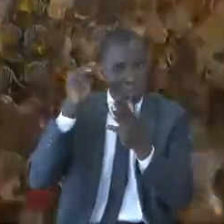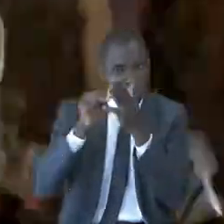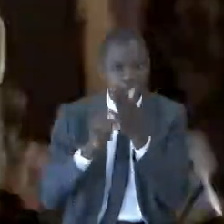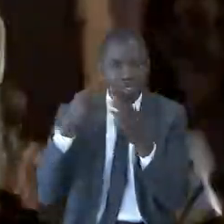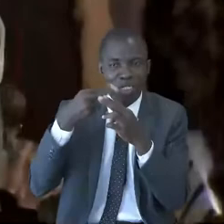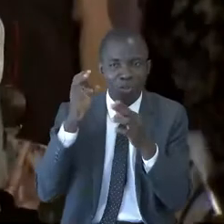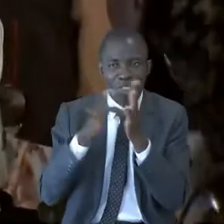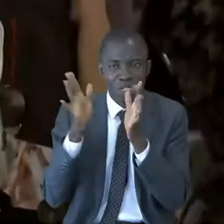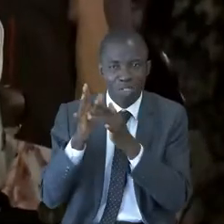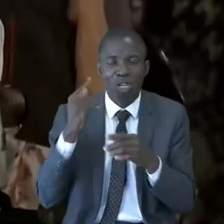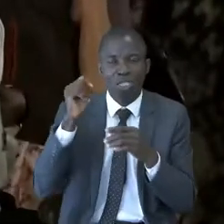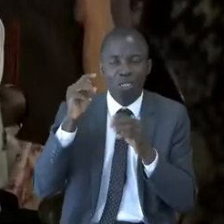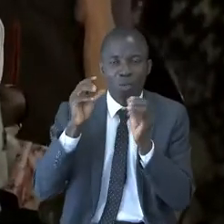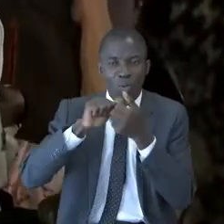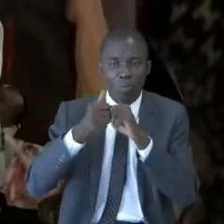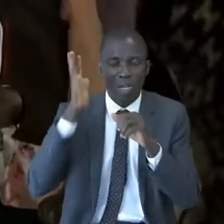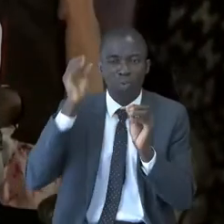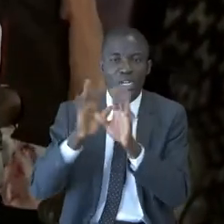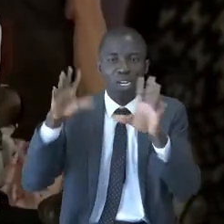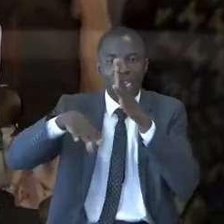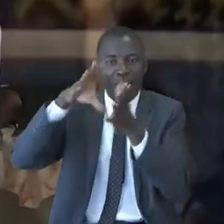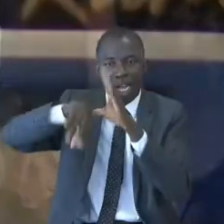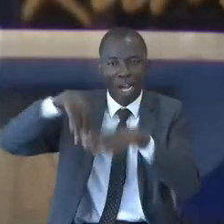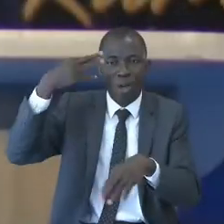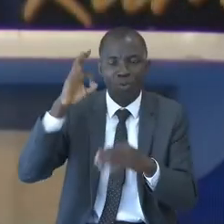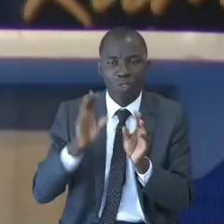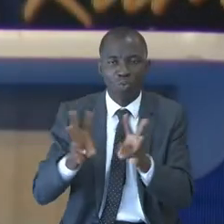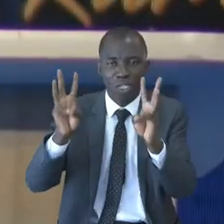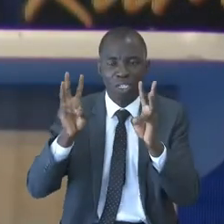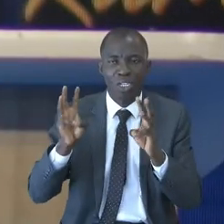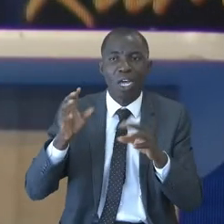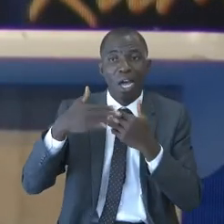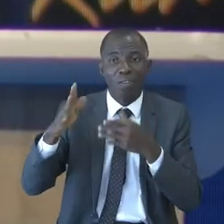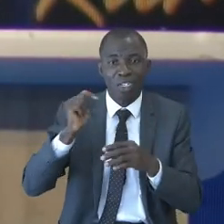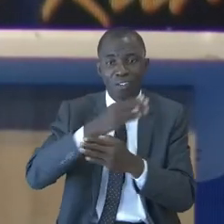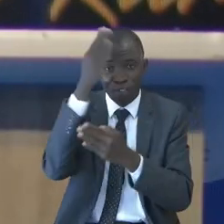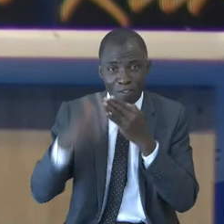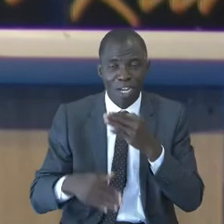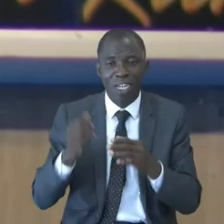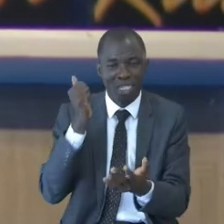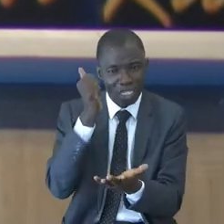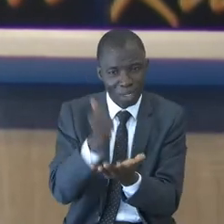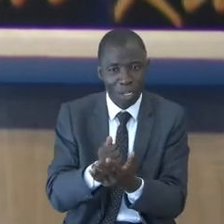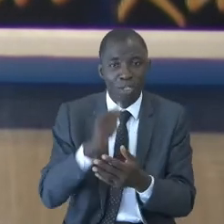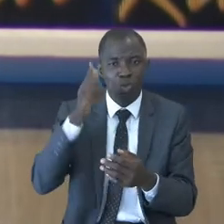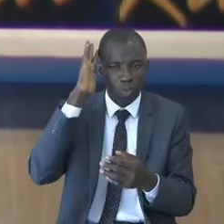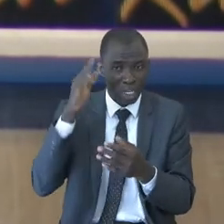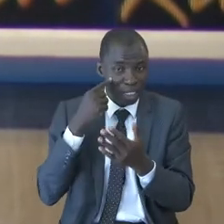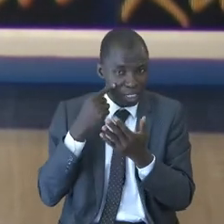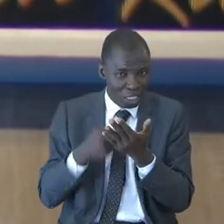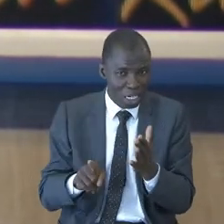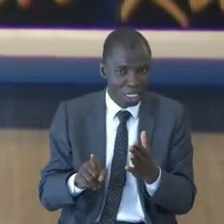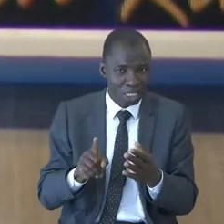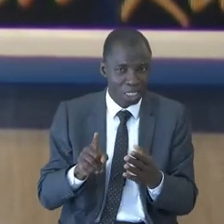way. Amen. And so after the final amen, you will check up